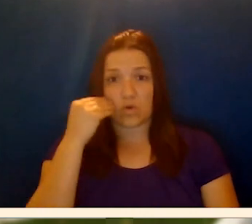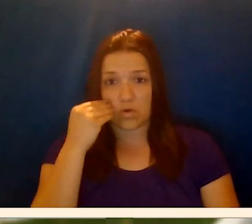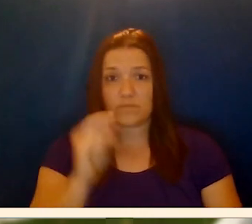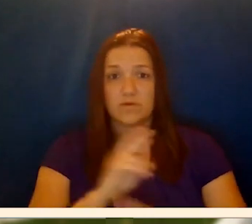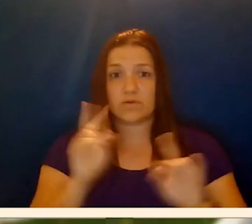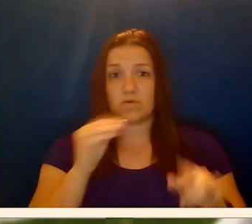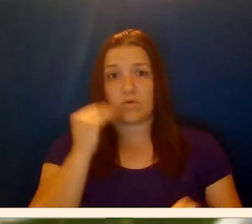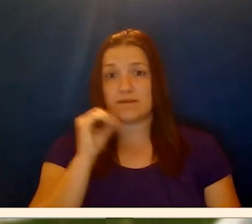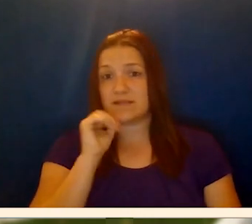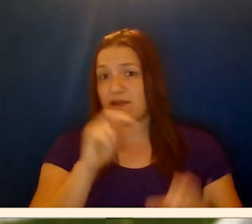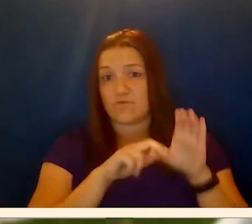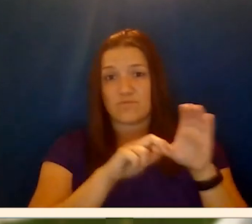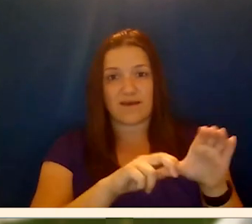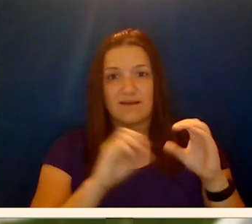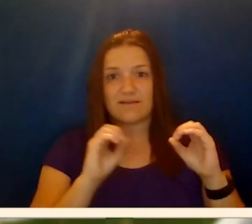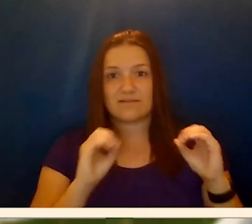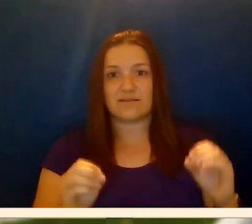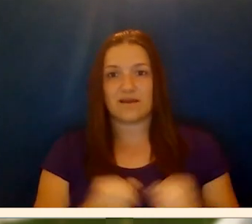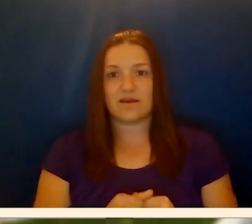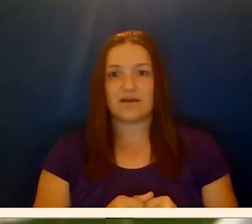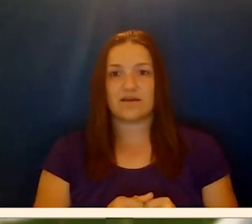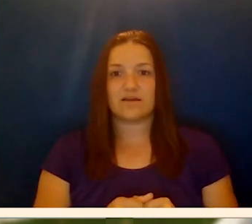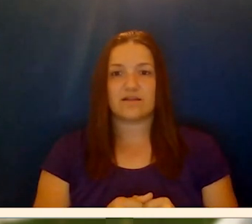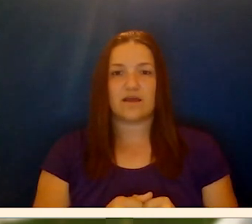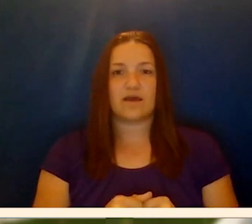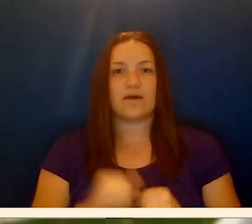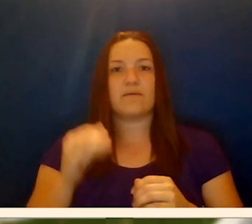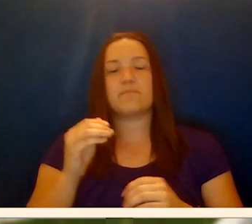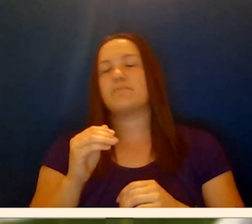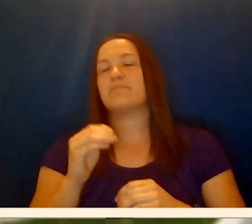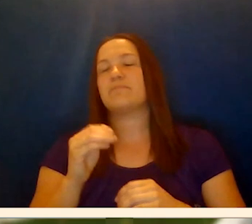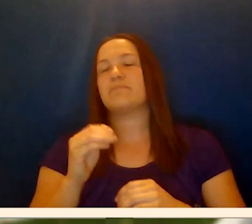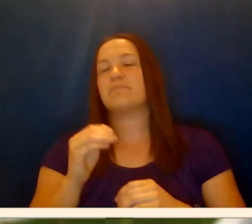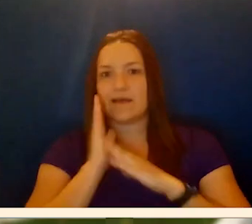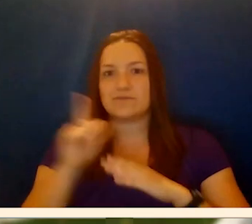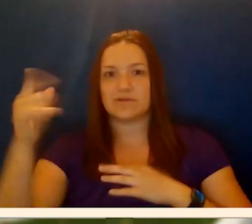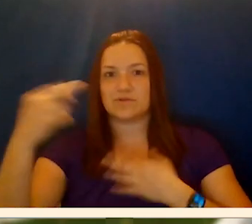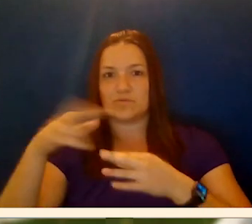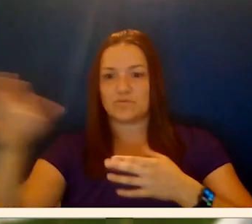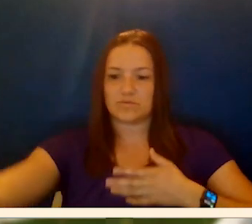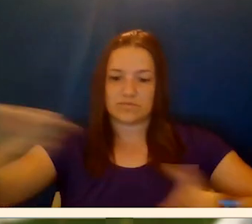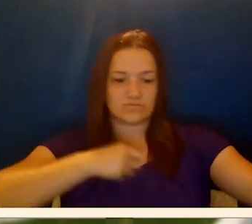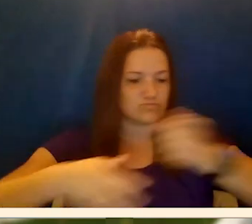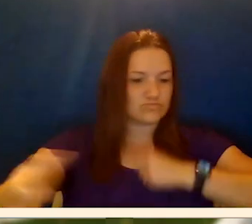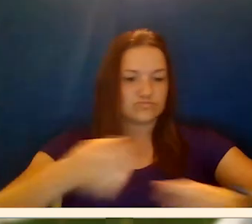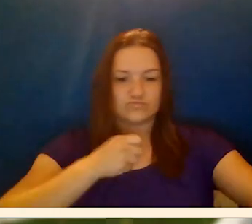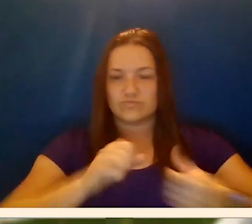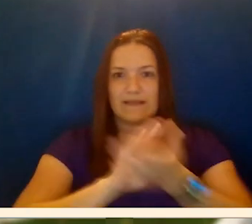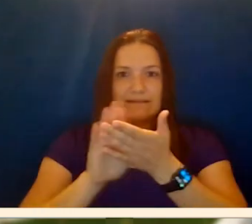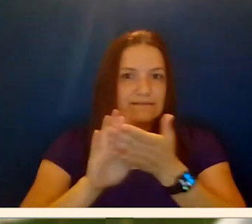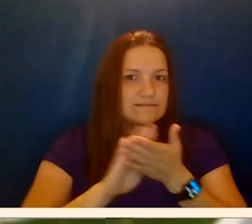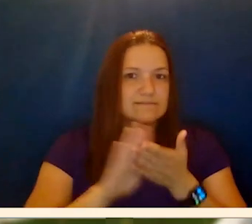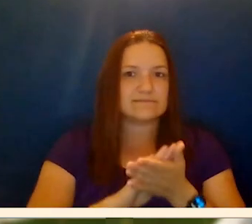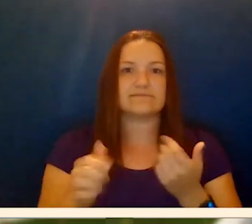but didn't have a ride. Stripping beds, going up in the patient rooms and pulling linens and getting them ready.